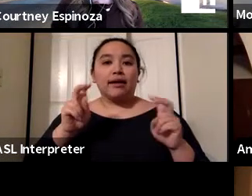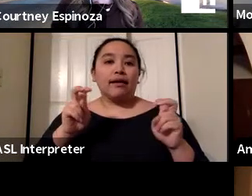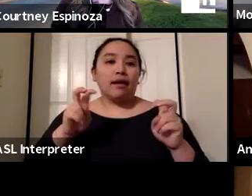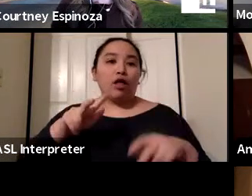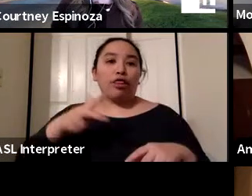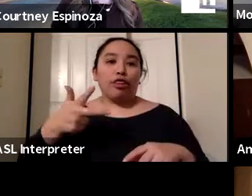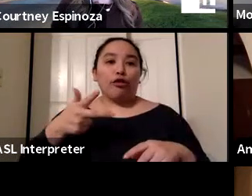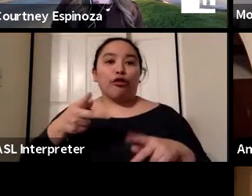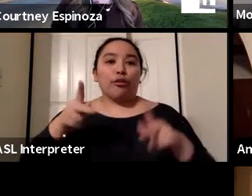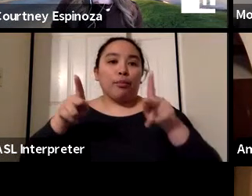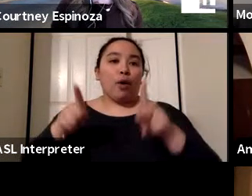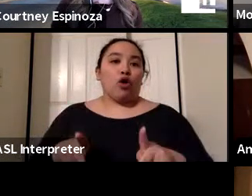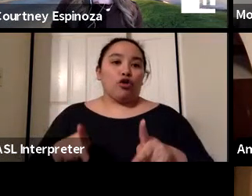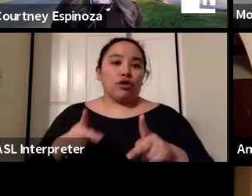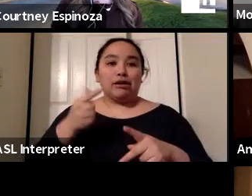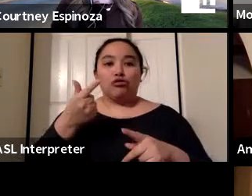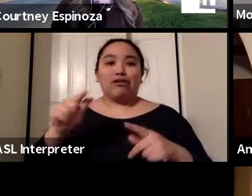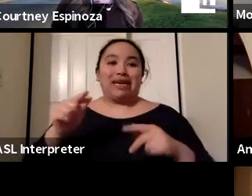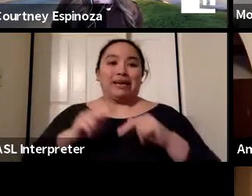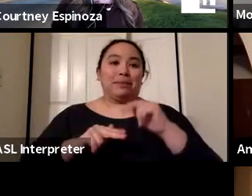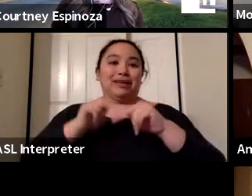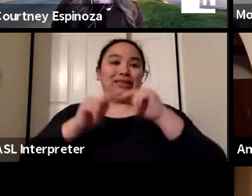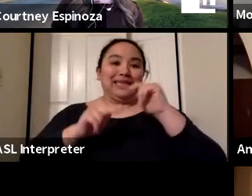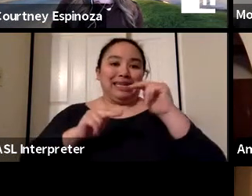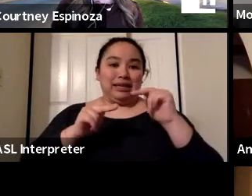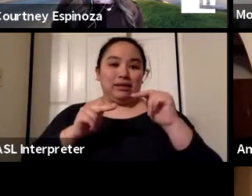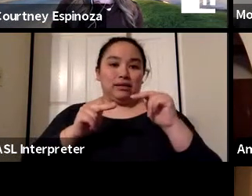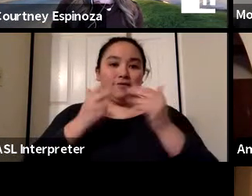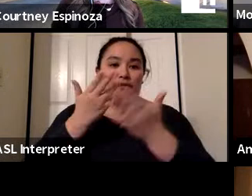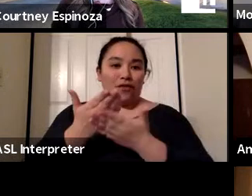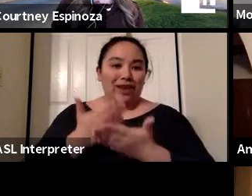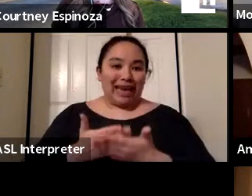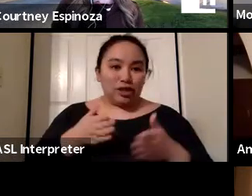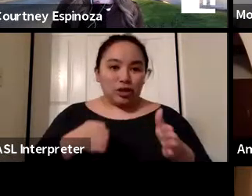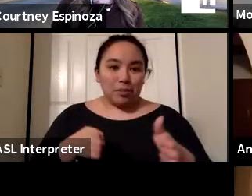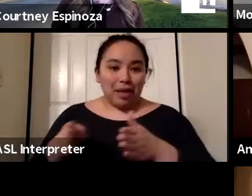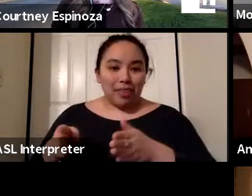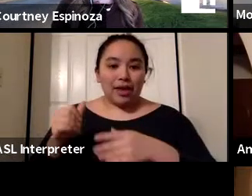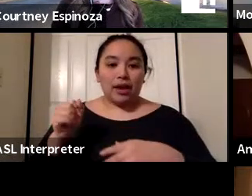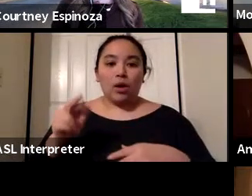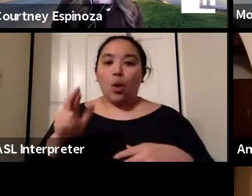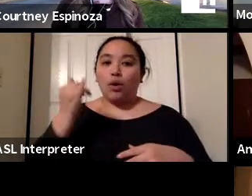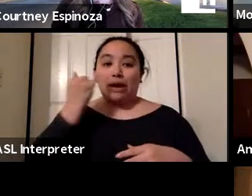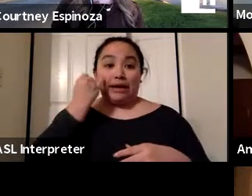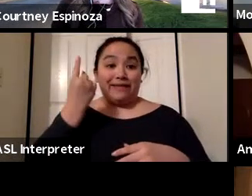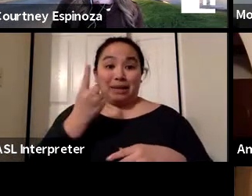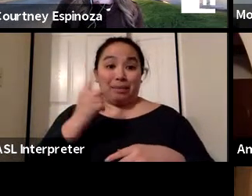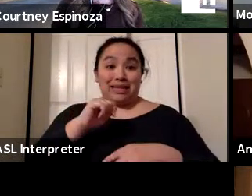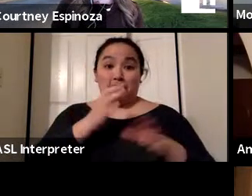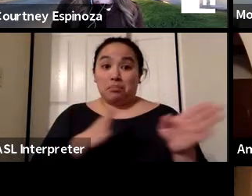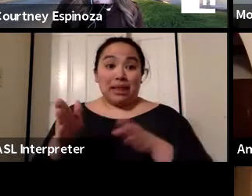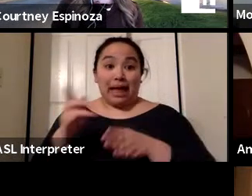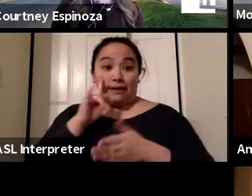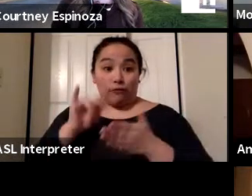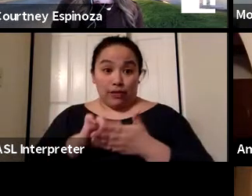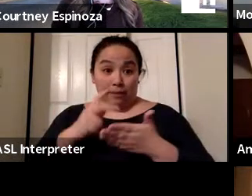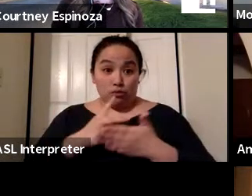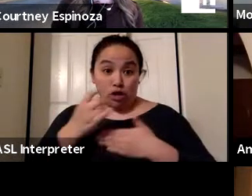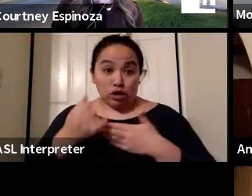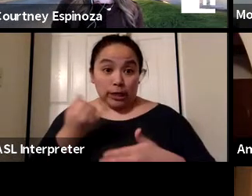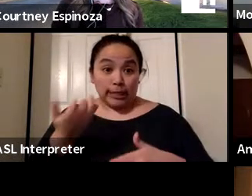building verification methods, or if there's anything planned for this project.